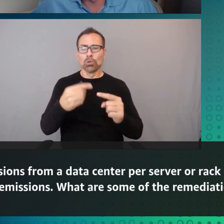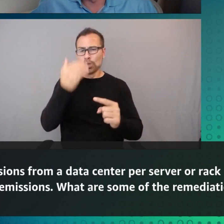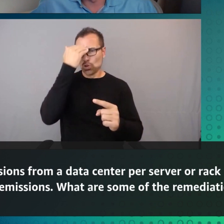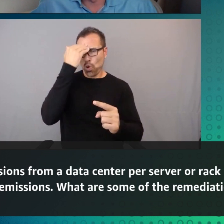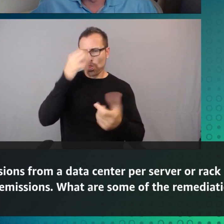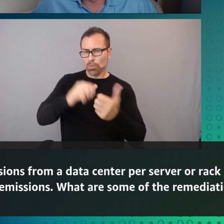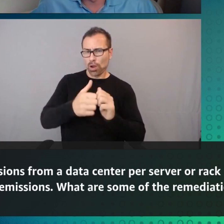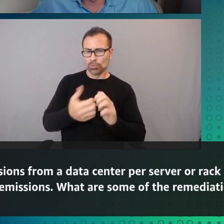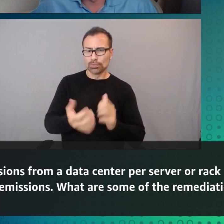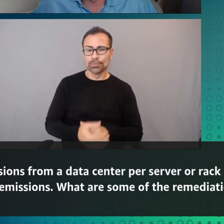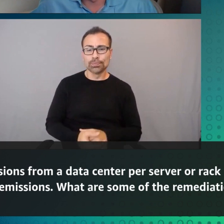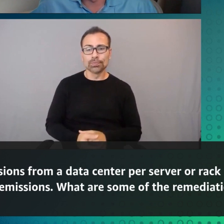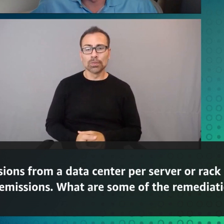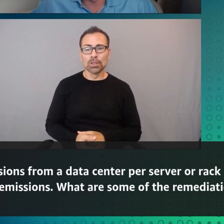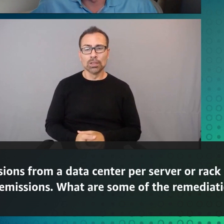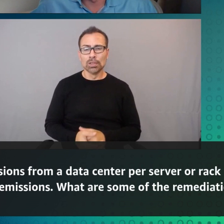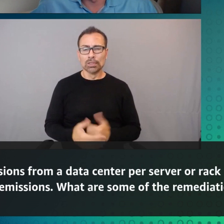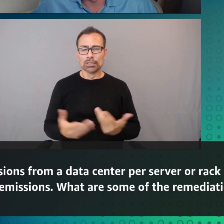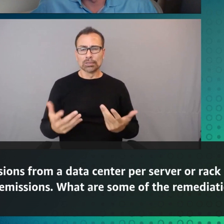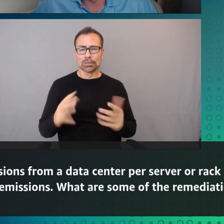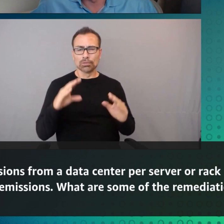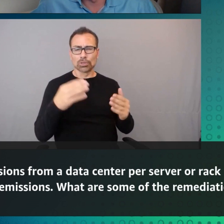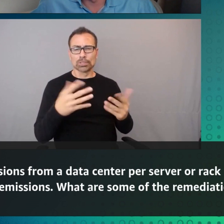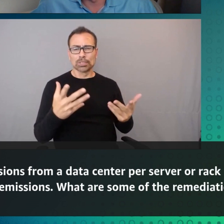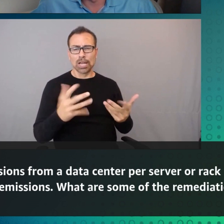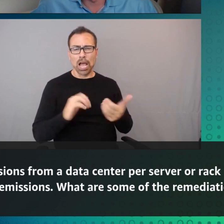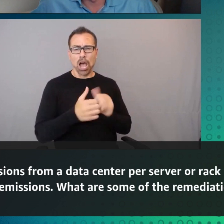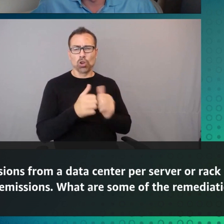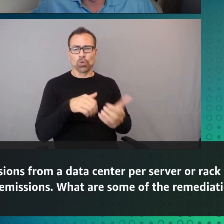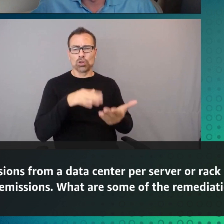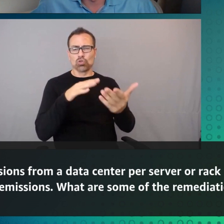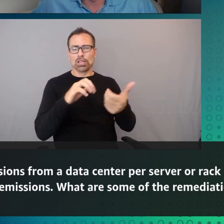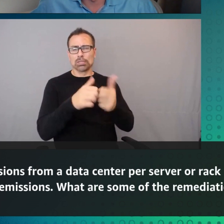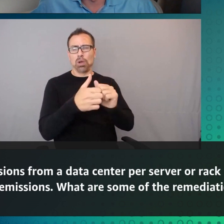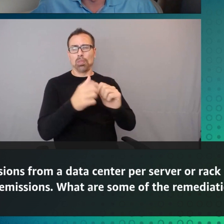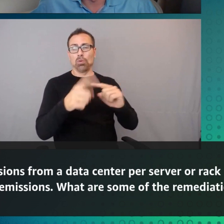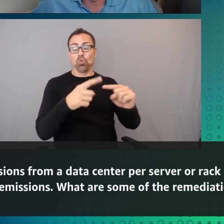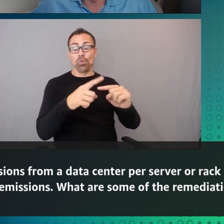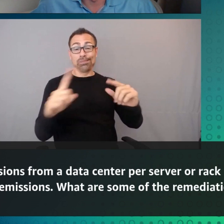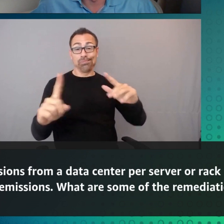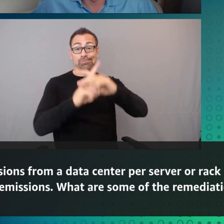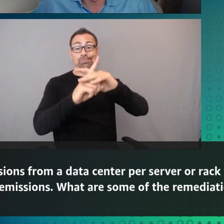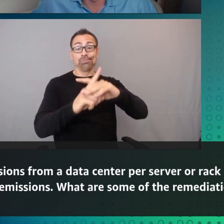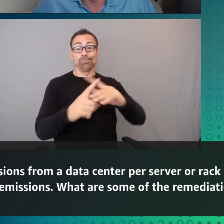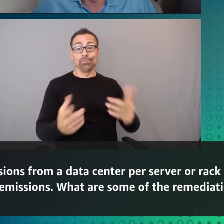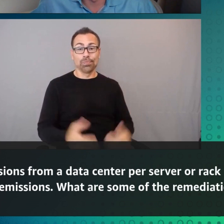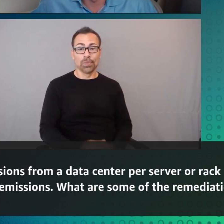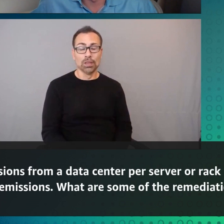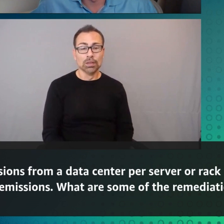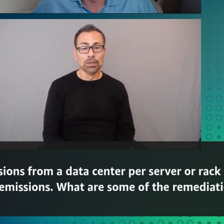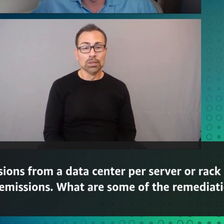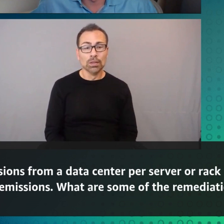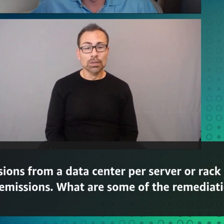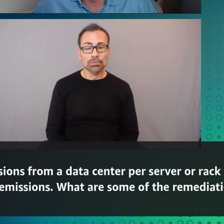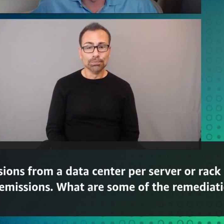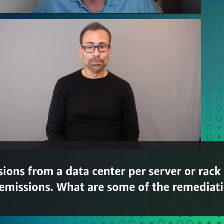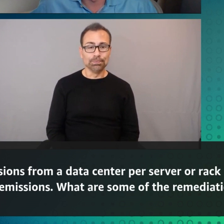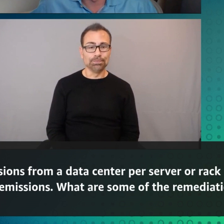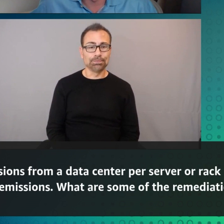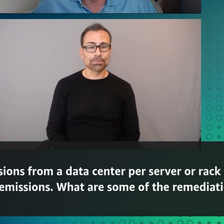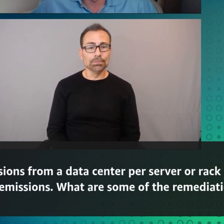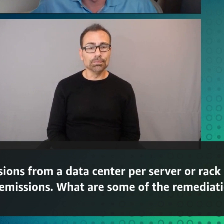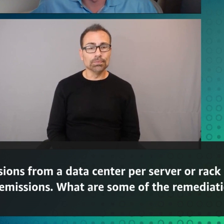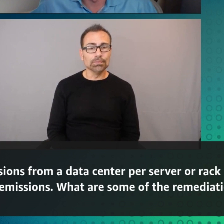are ways to address the problem once that problem is come to light? Well, I think that